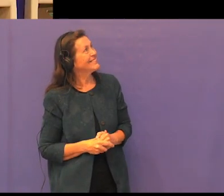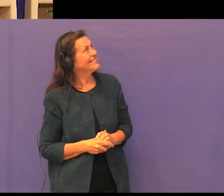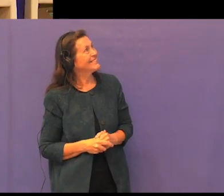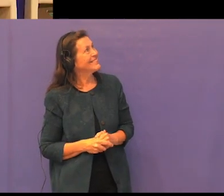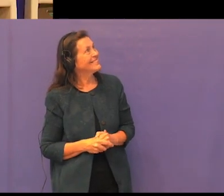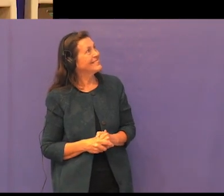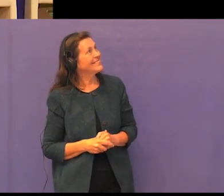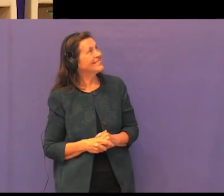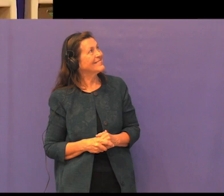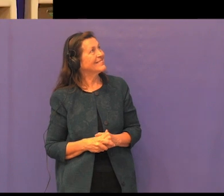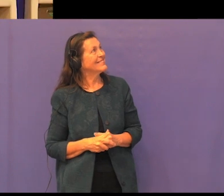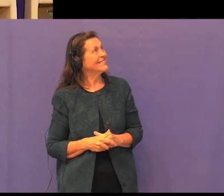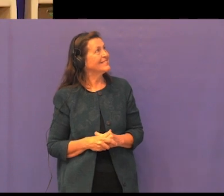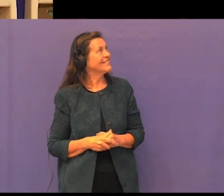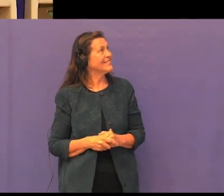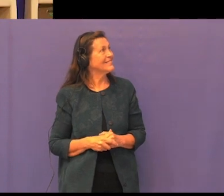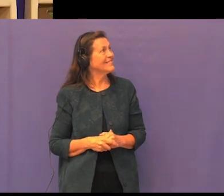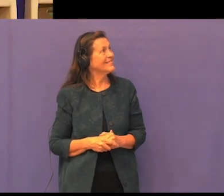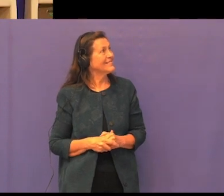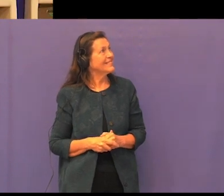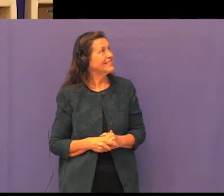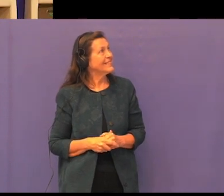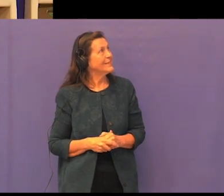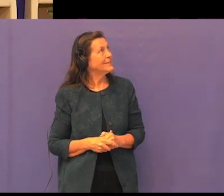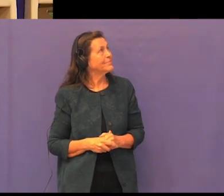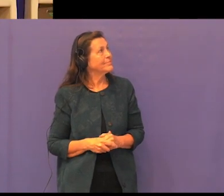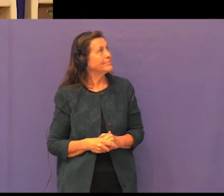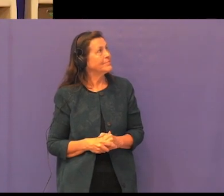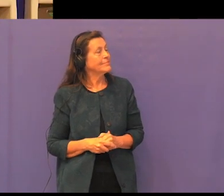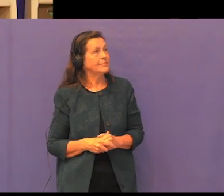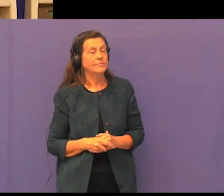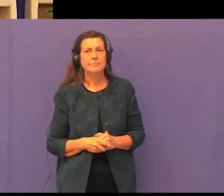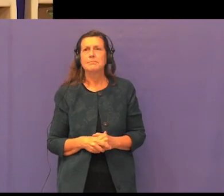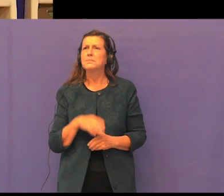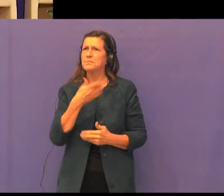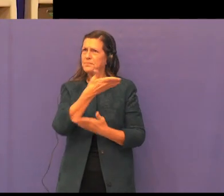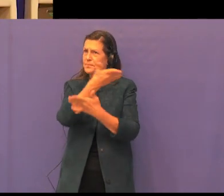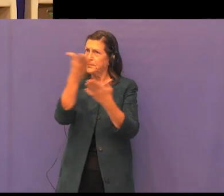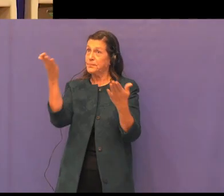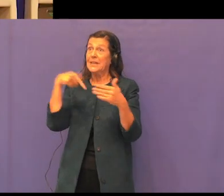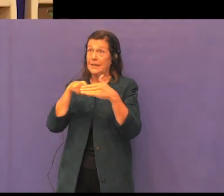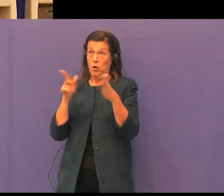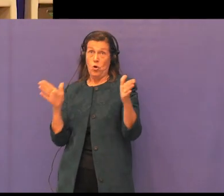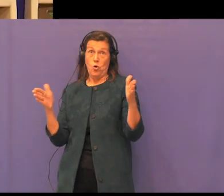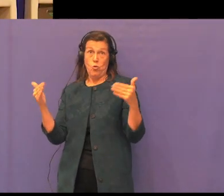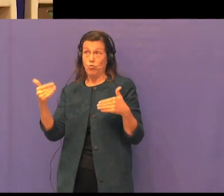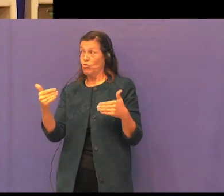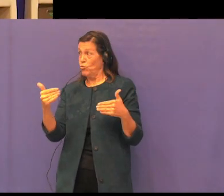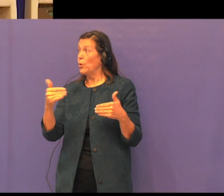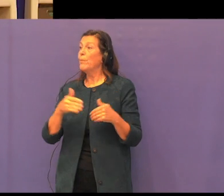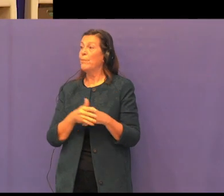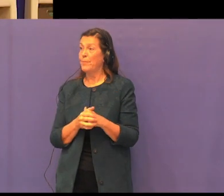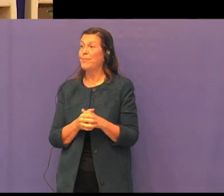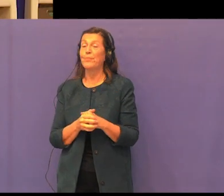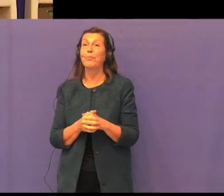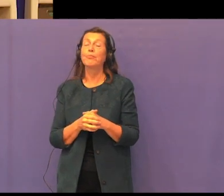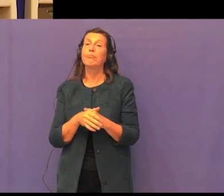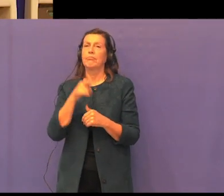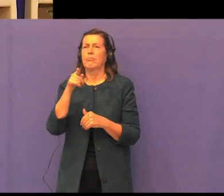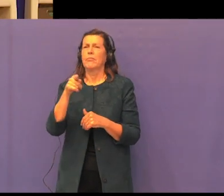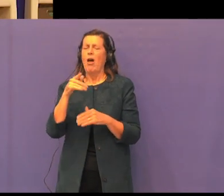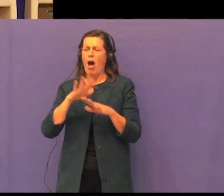Some of you in this room and some of you online may remember this event. It was